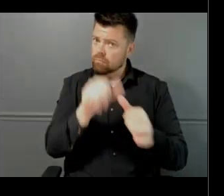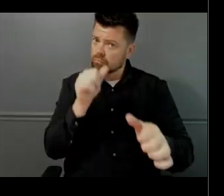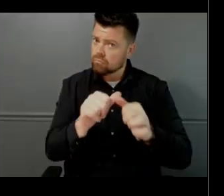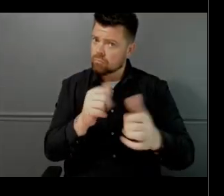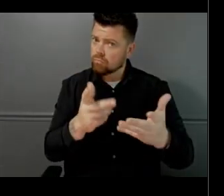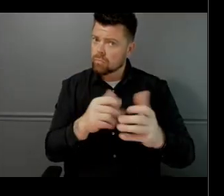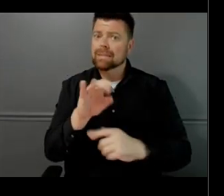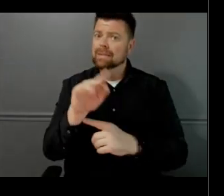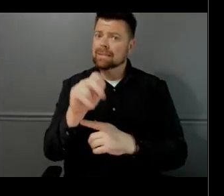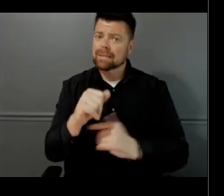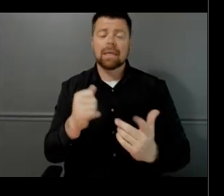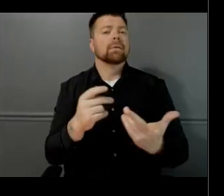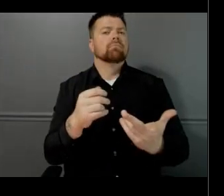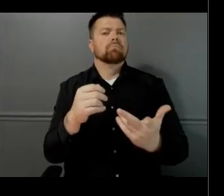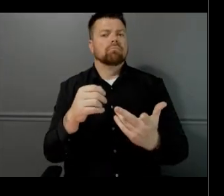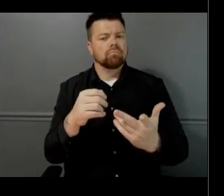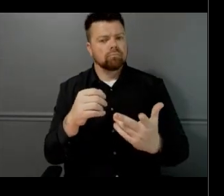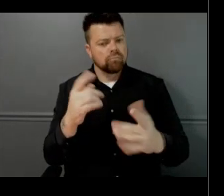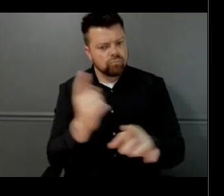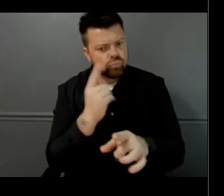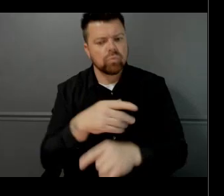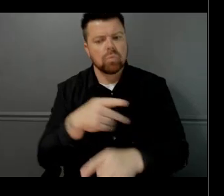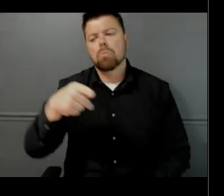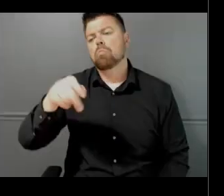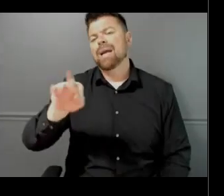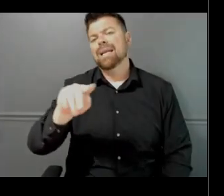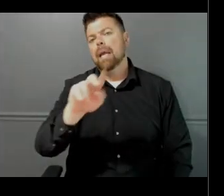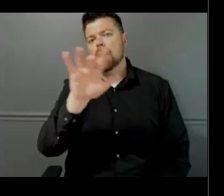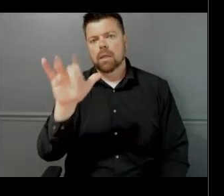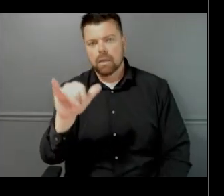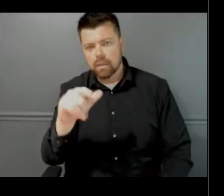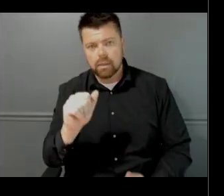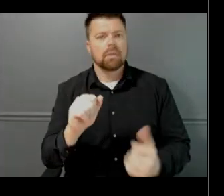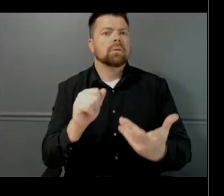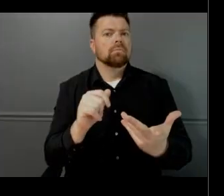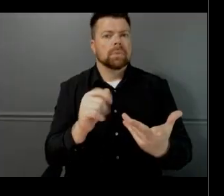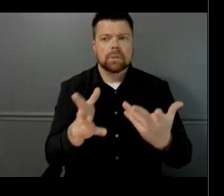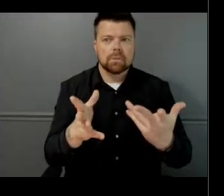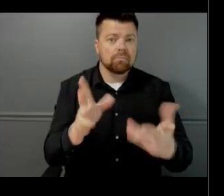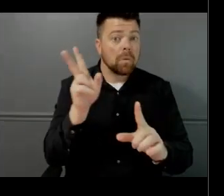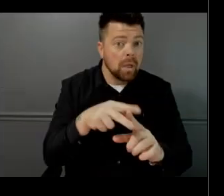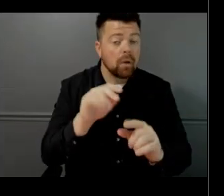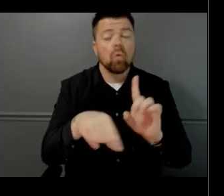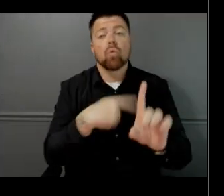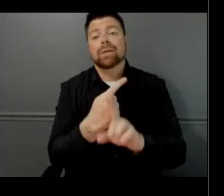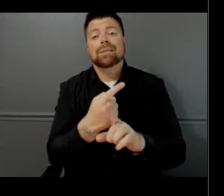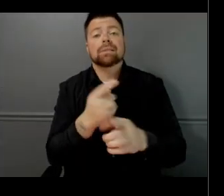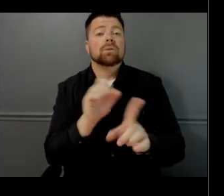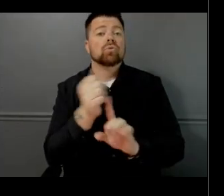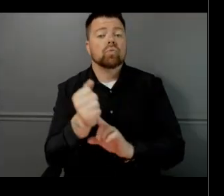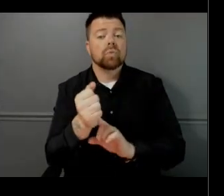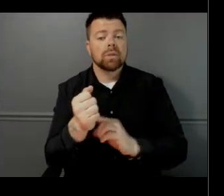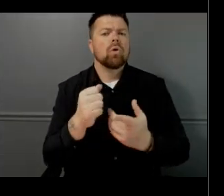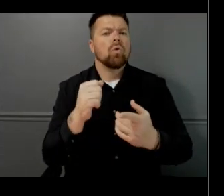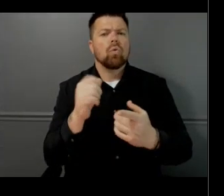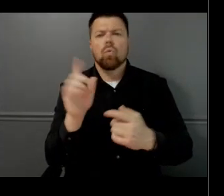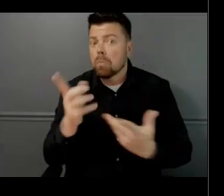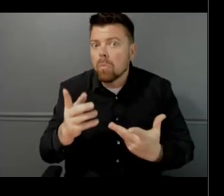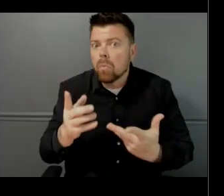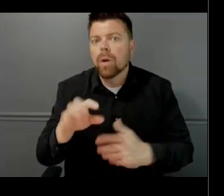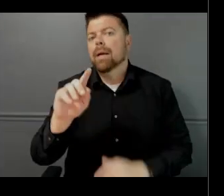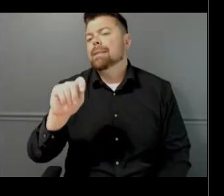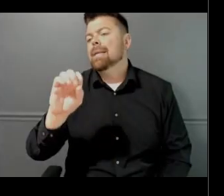site impracticality exceptions apply only in rare cases where there are significant topographical challenges. And